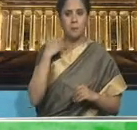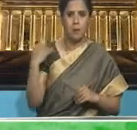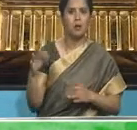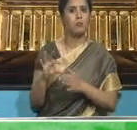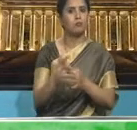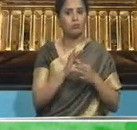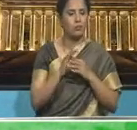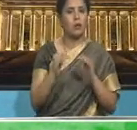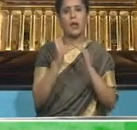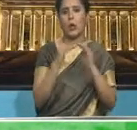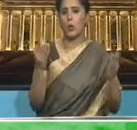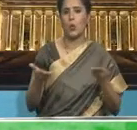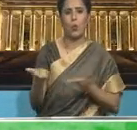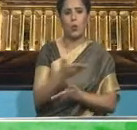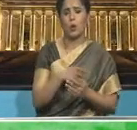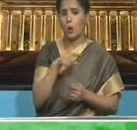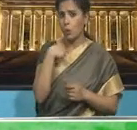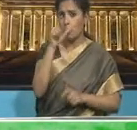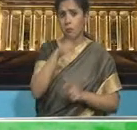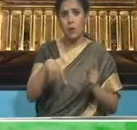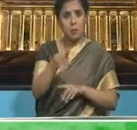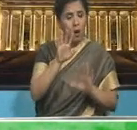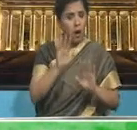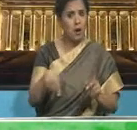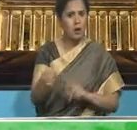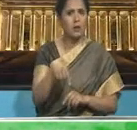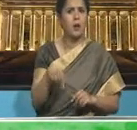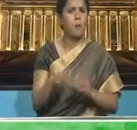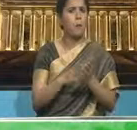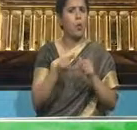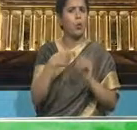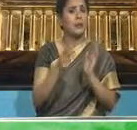equality. Those who shaped the modern